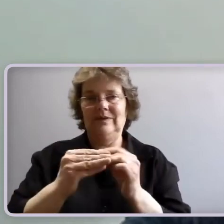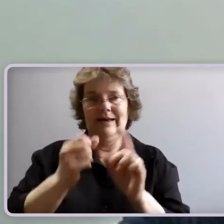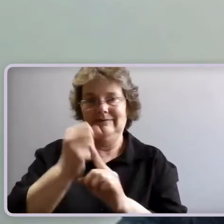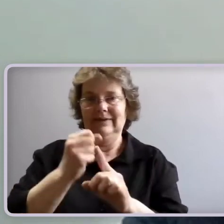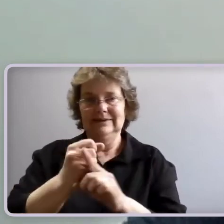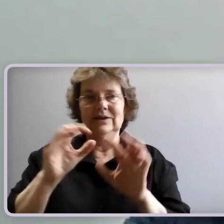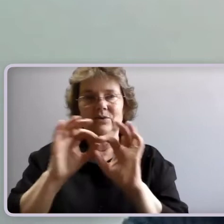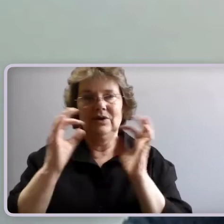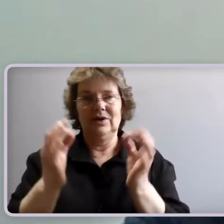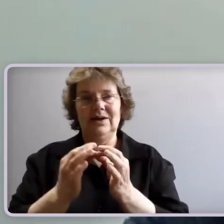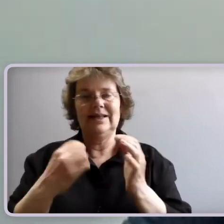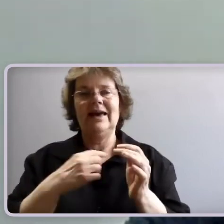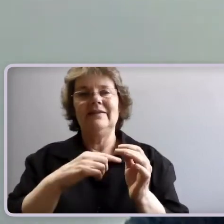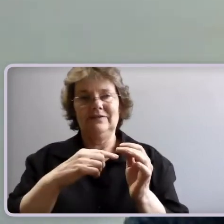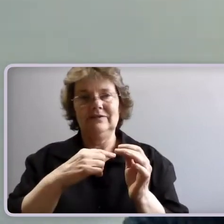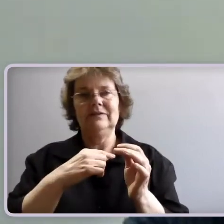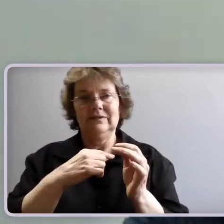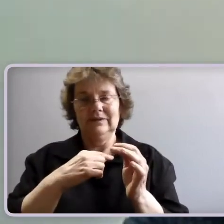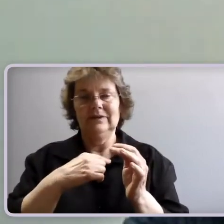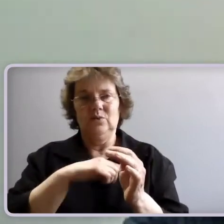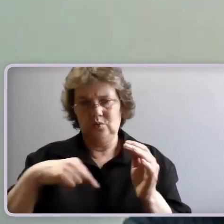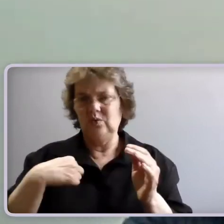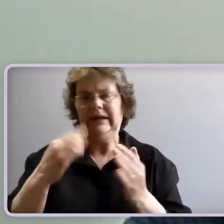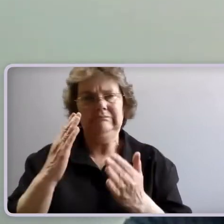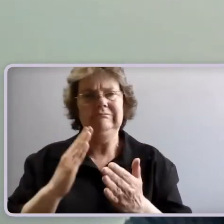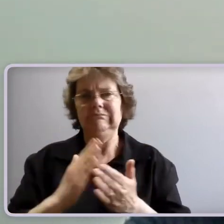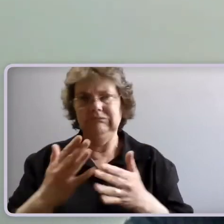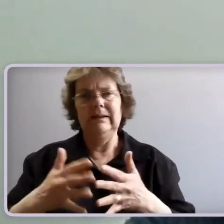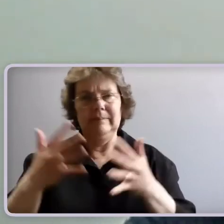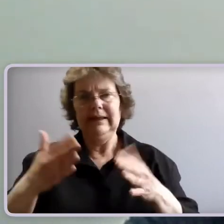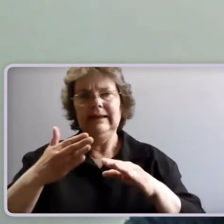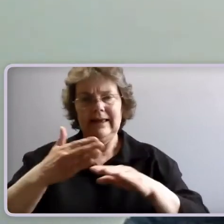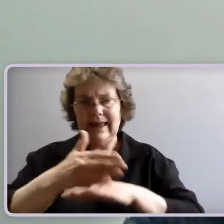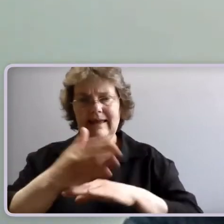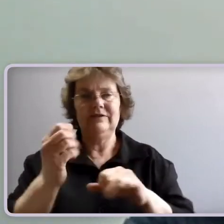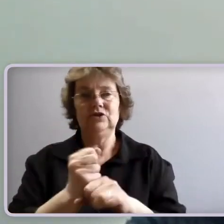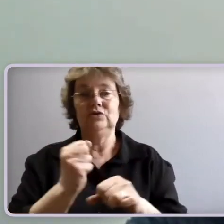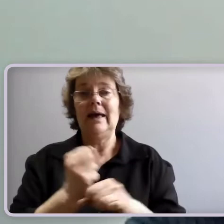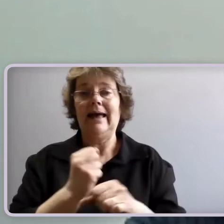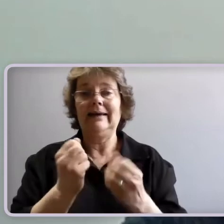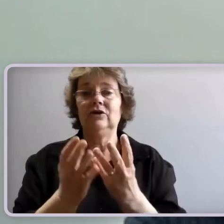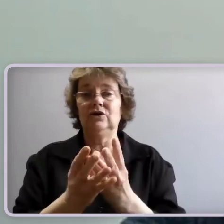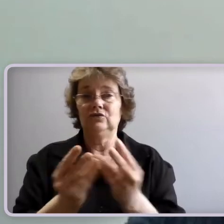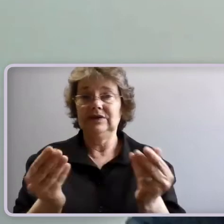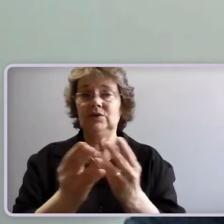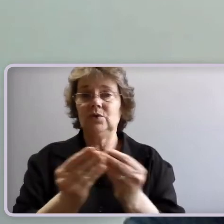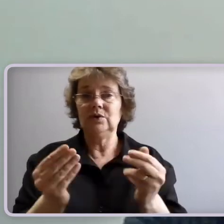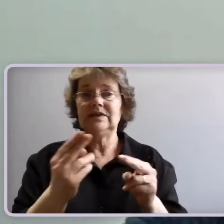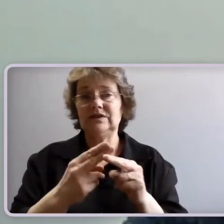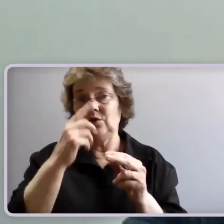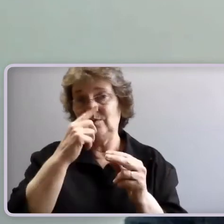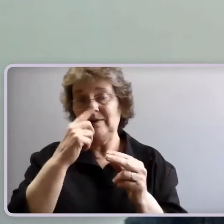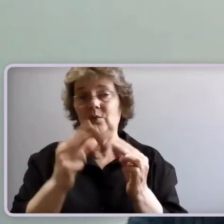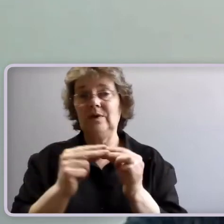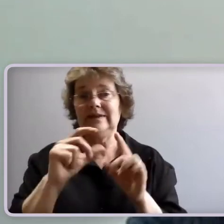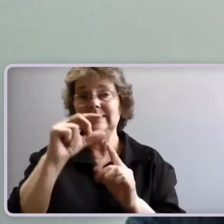significant effort to make resources for people with disability to try and understand what's going